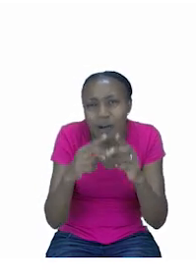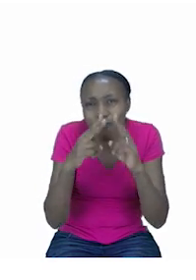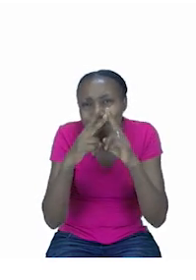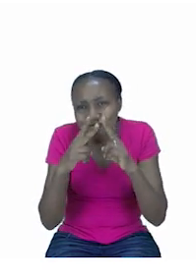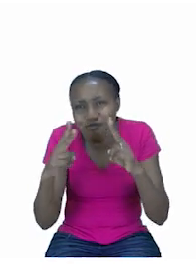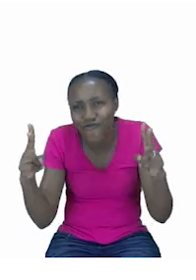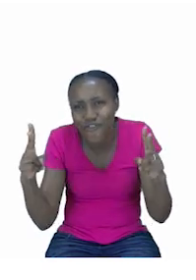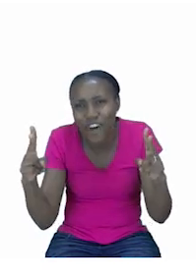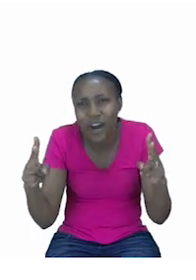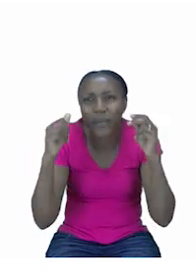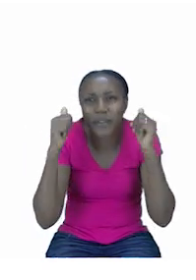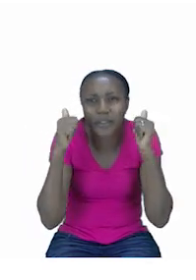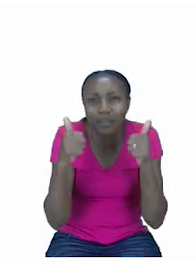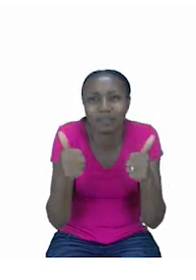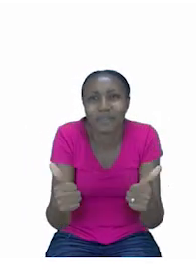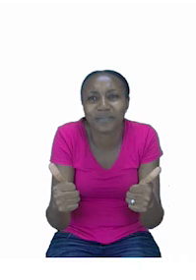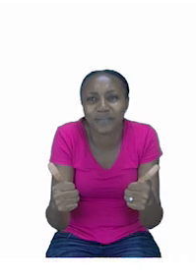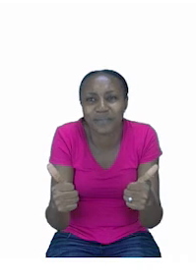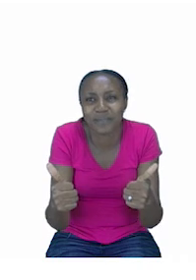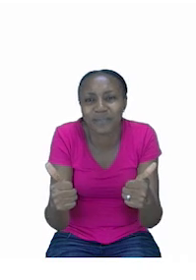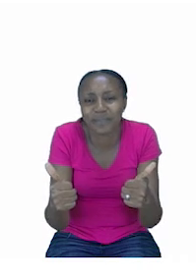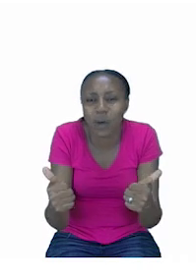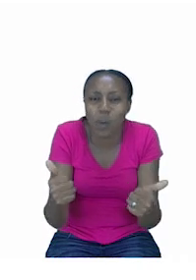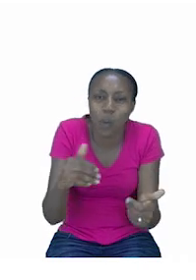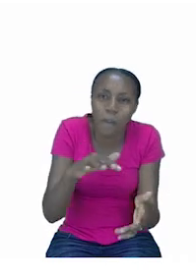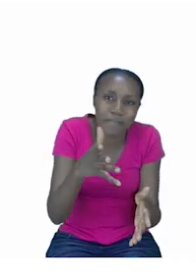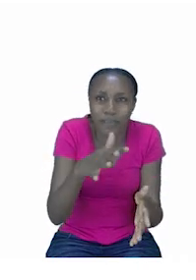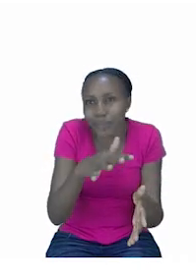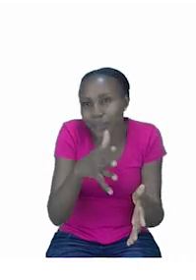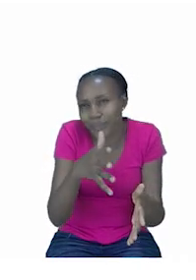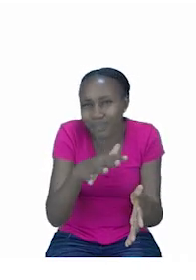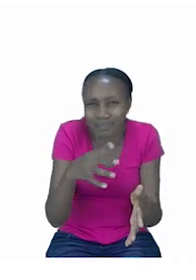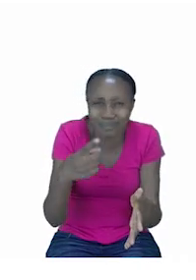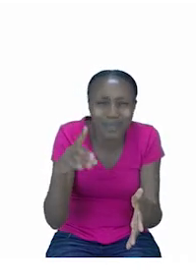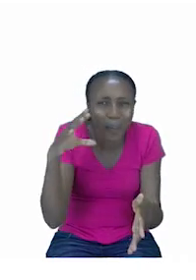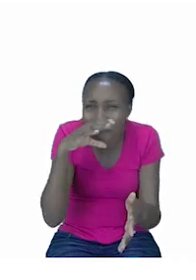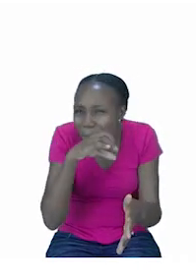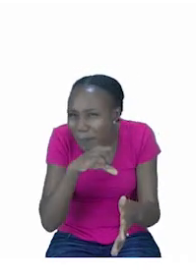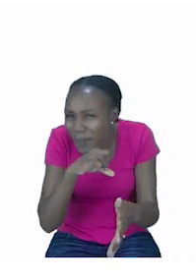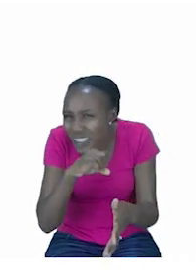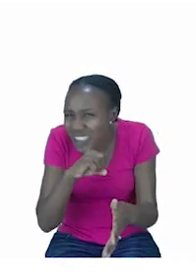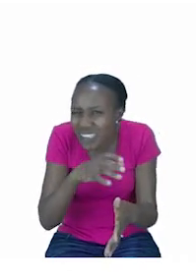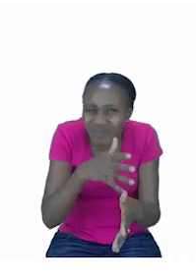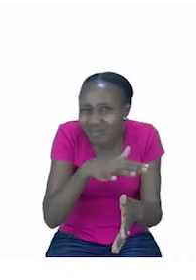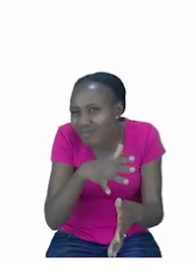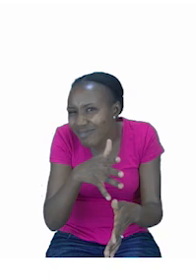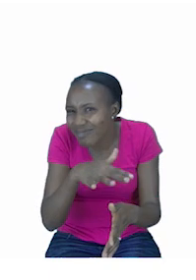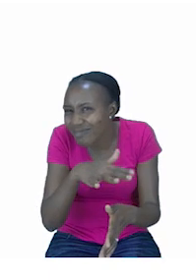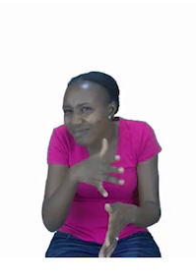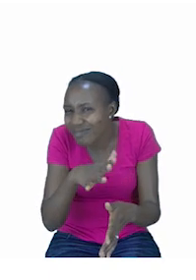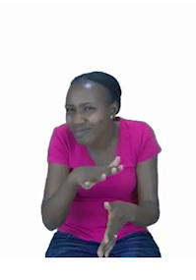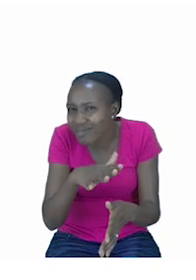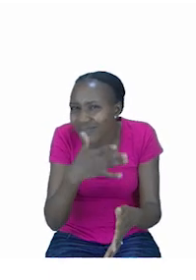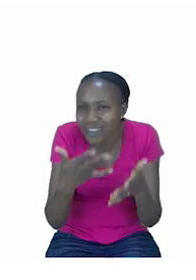very good. If you did okay, but you missed a few things, then you can say